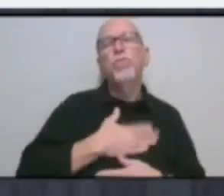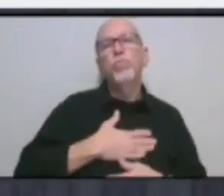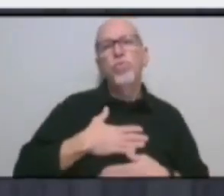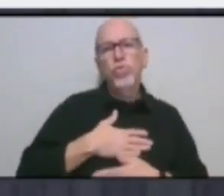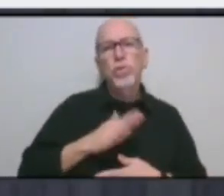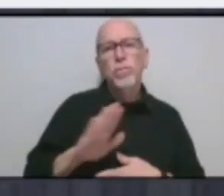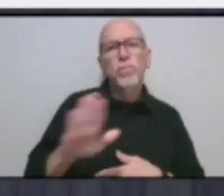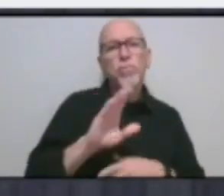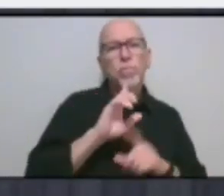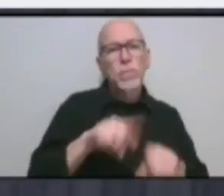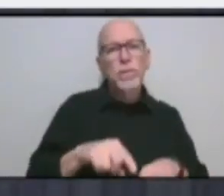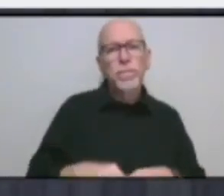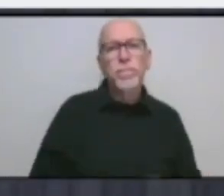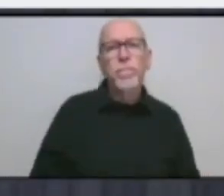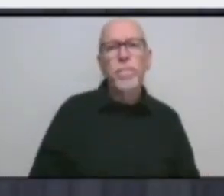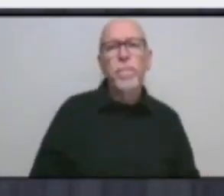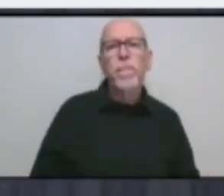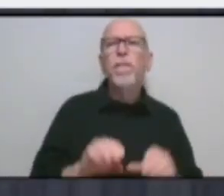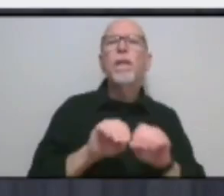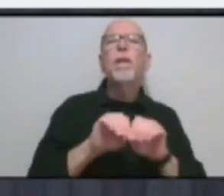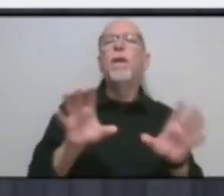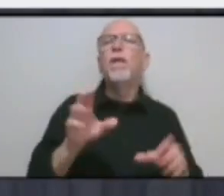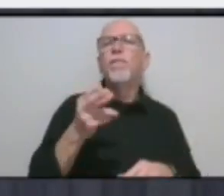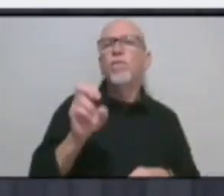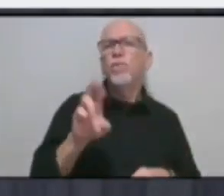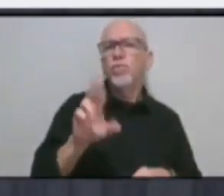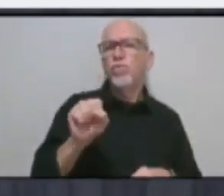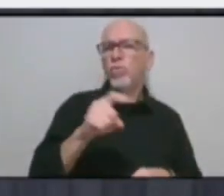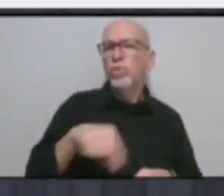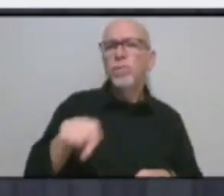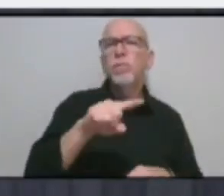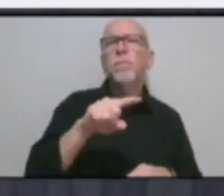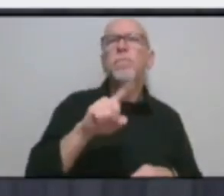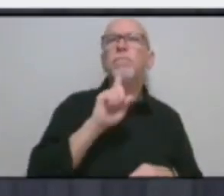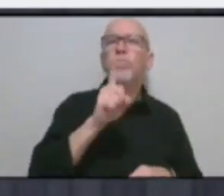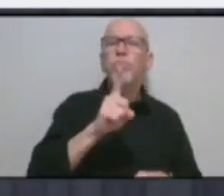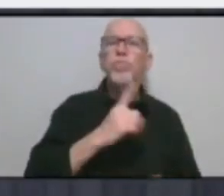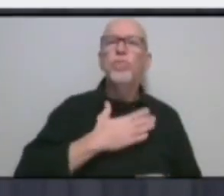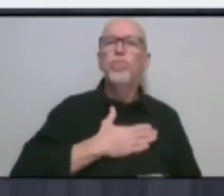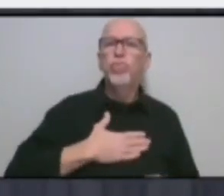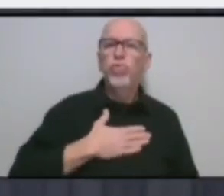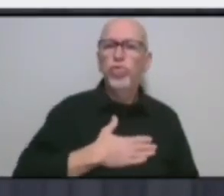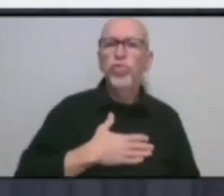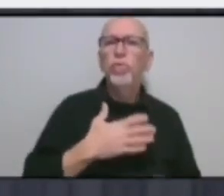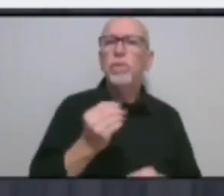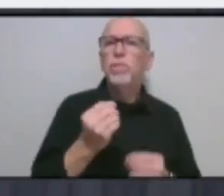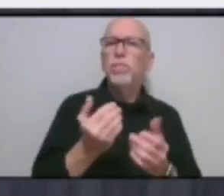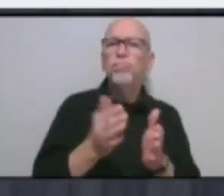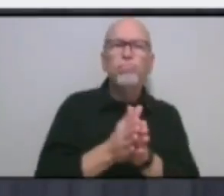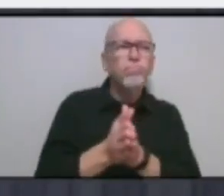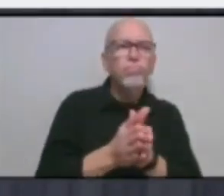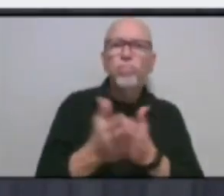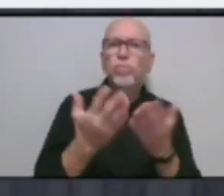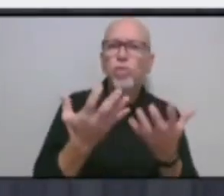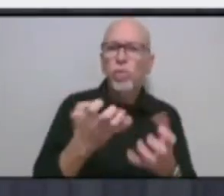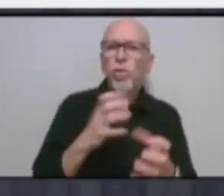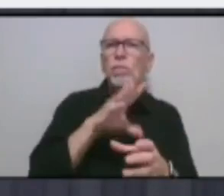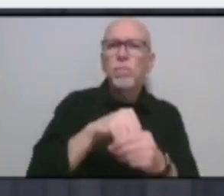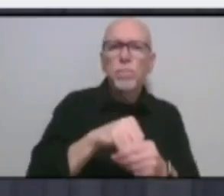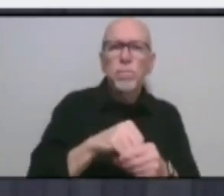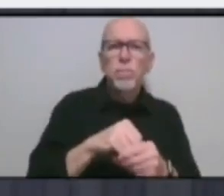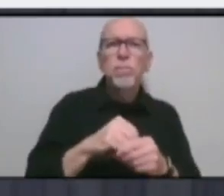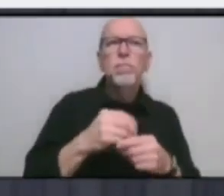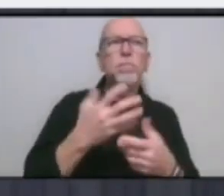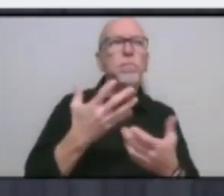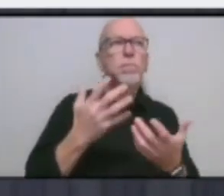response. It's clear that Hoosiers are really appreciative and want to participate to contribute to